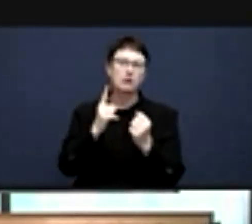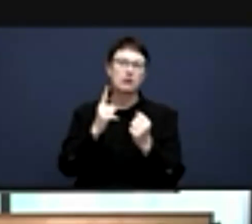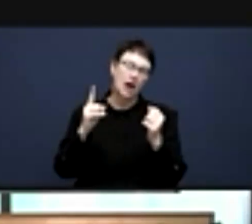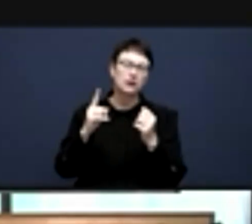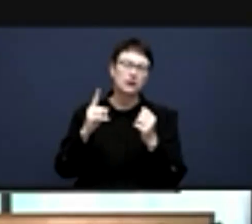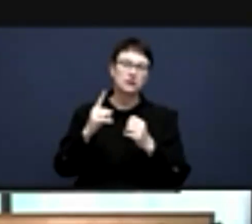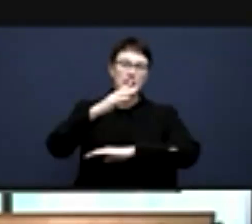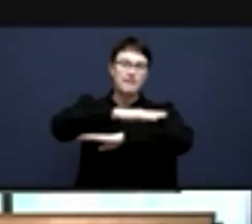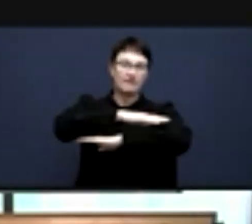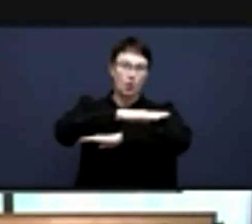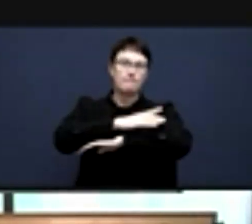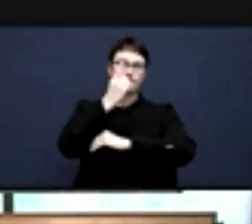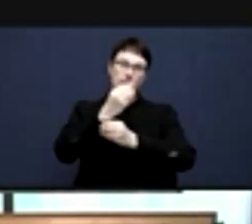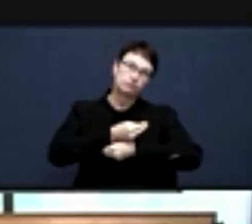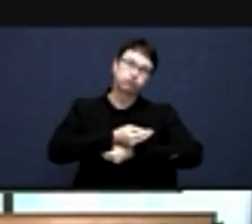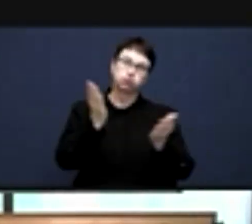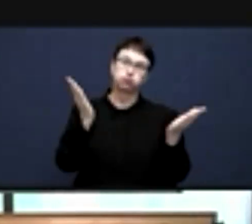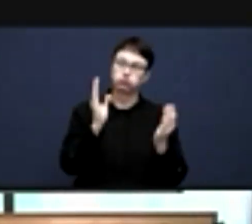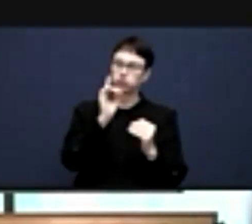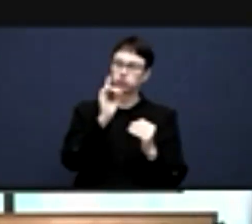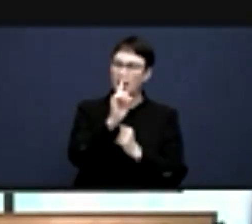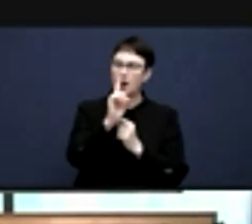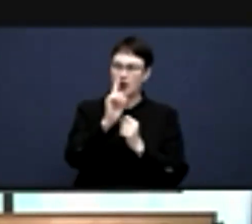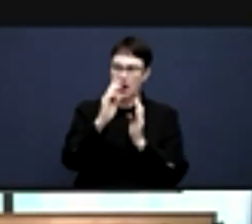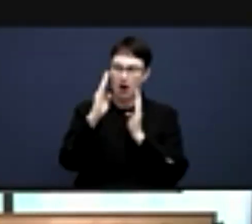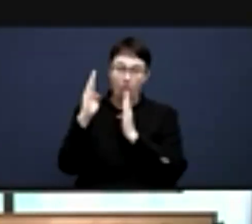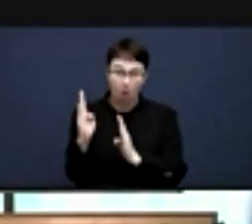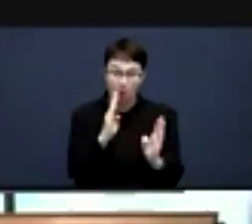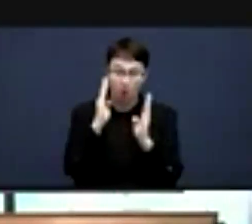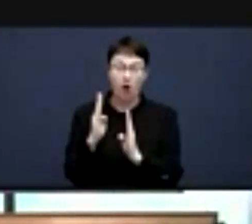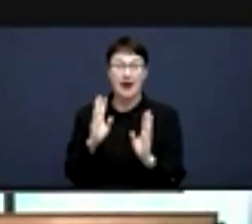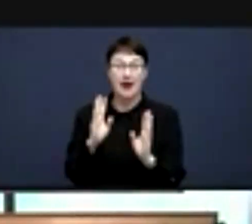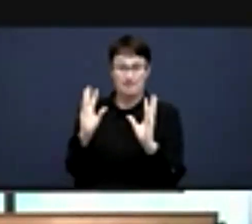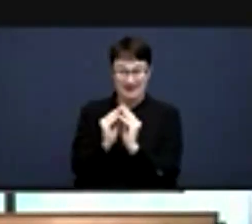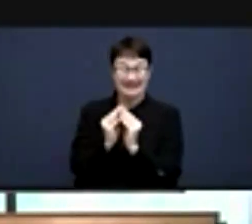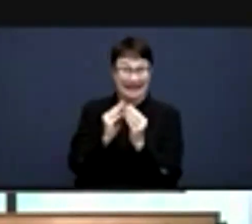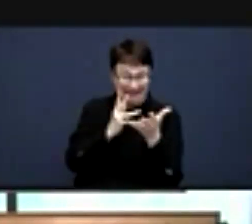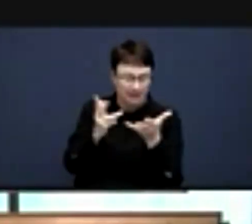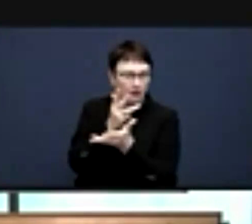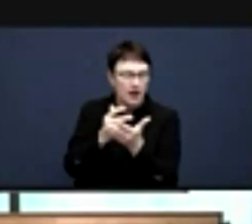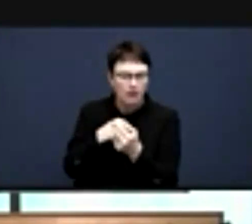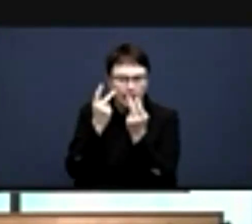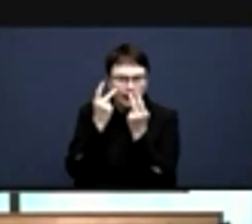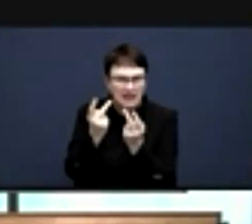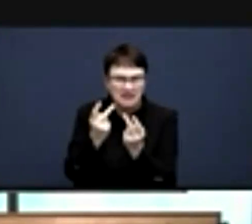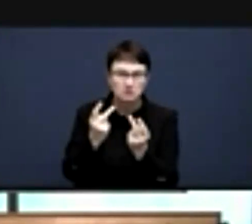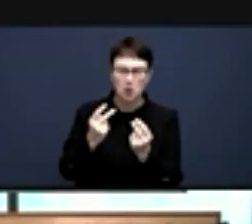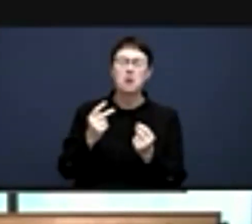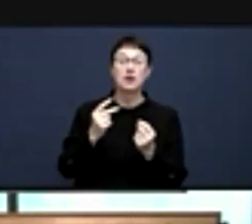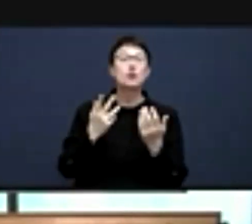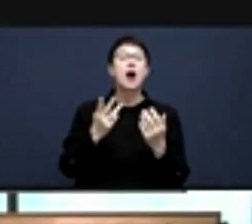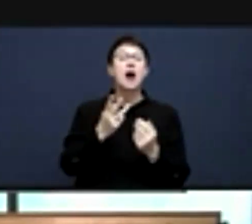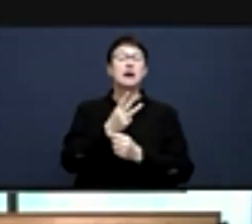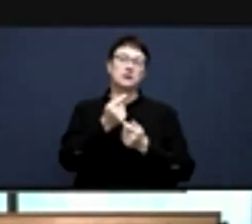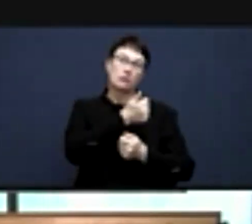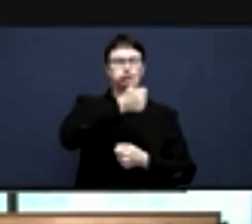was present for other reasons, but management then asked, is the release fully accessible? Because they are very much